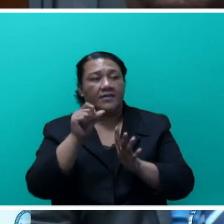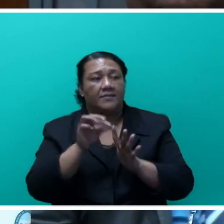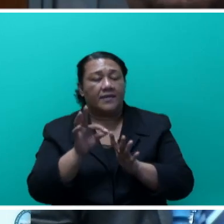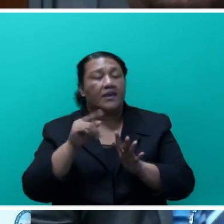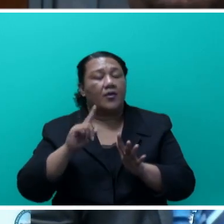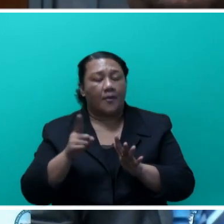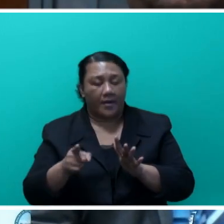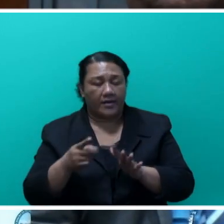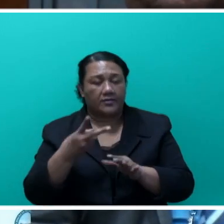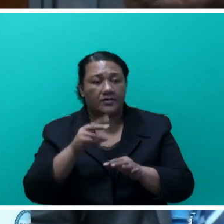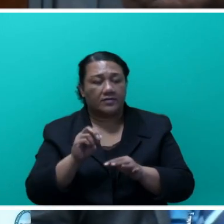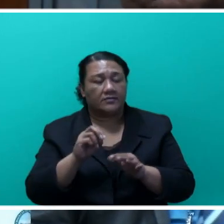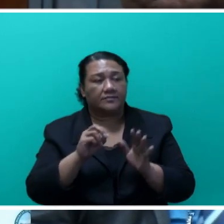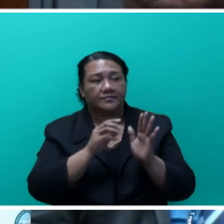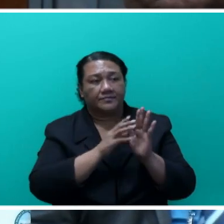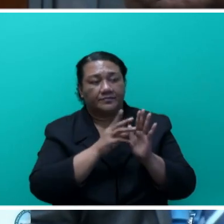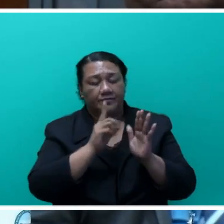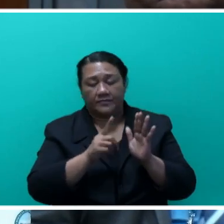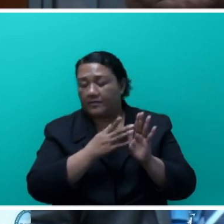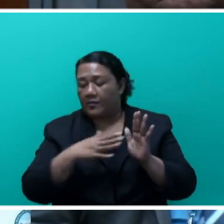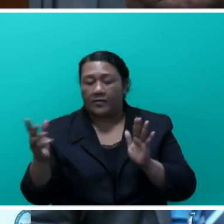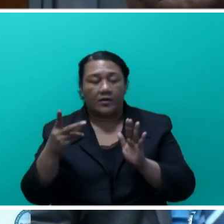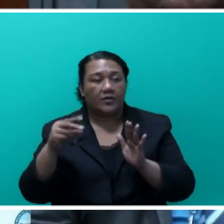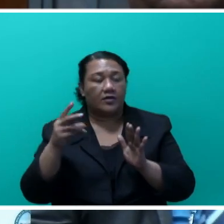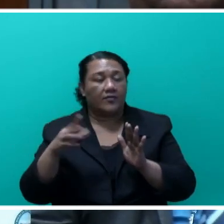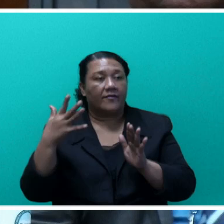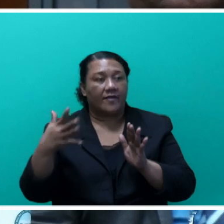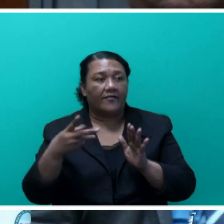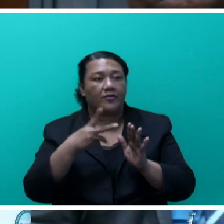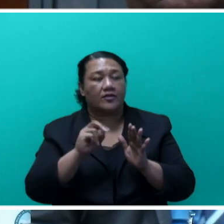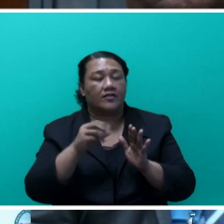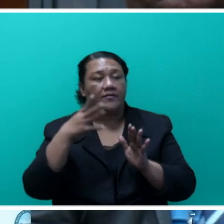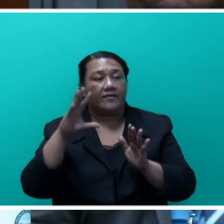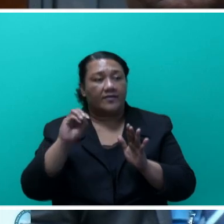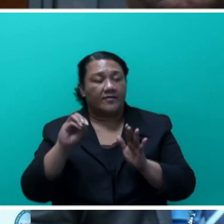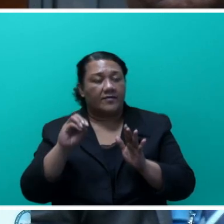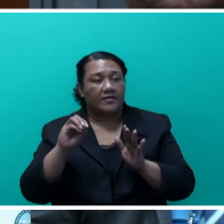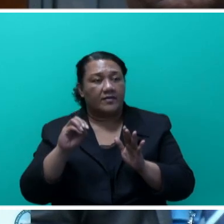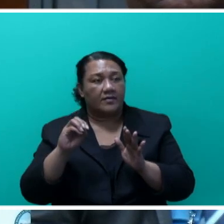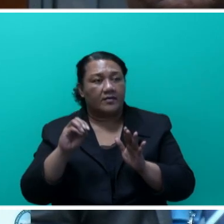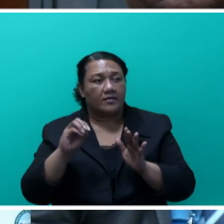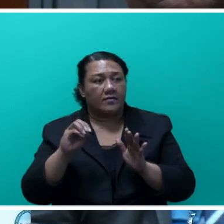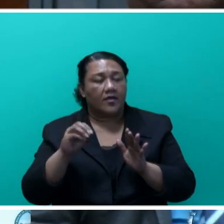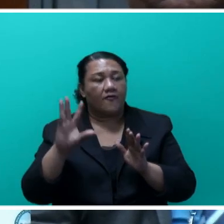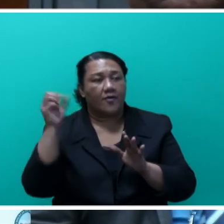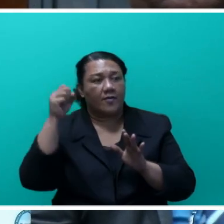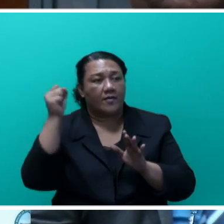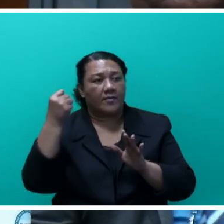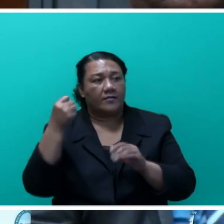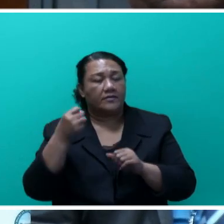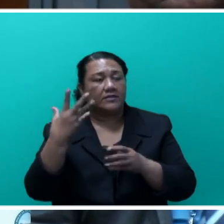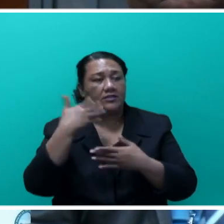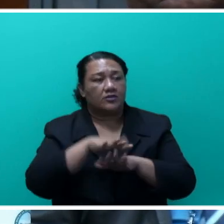2035-2029, that would be launched soon, and the vision outlined in 2050, in Fiji 2050, for a prosperous,